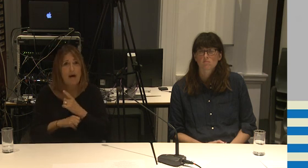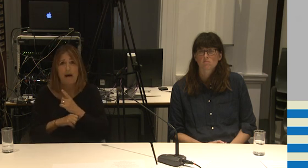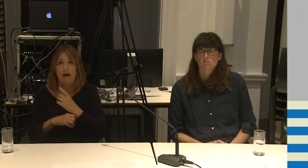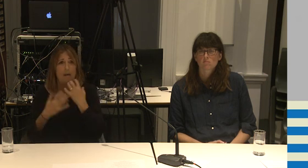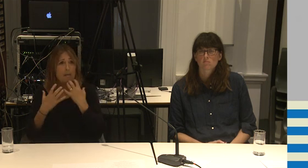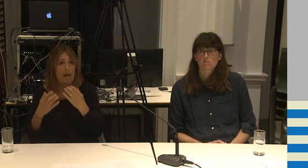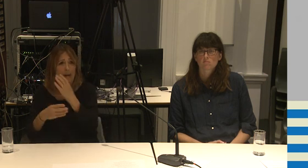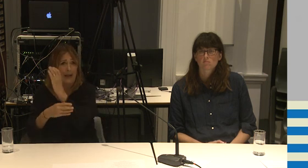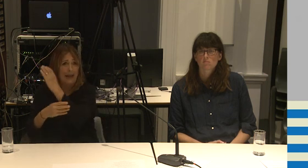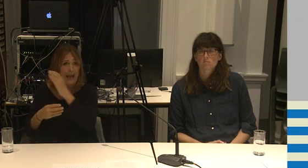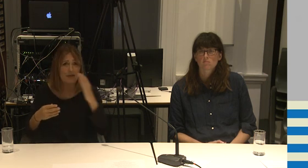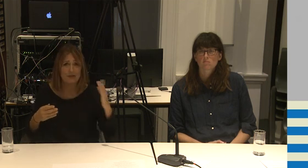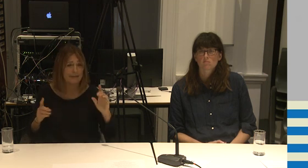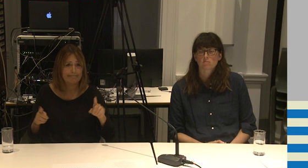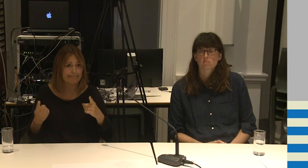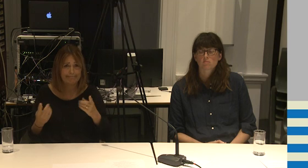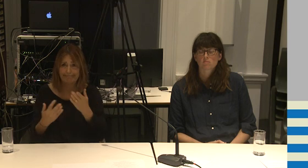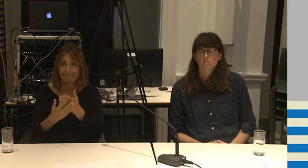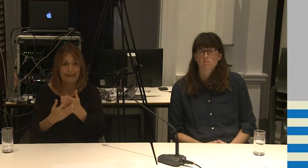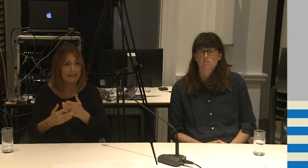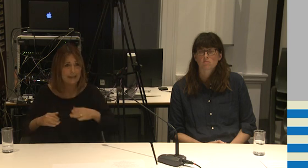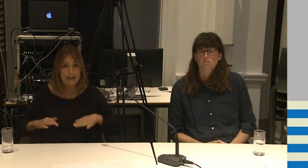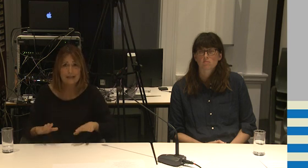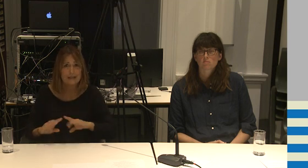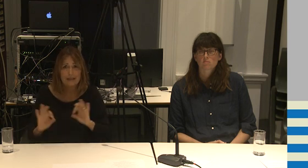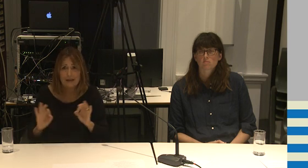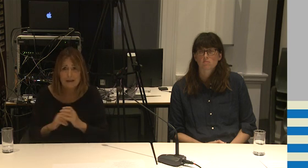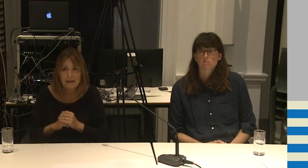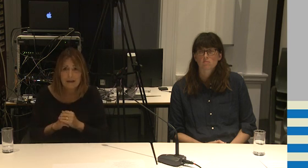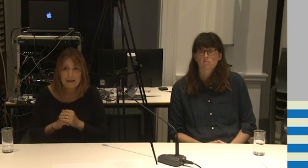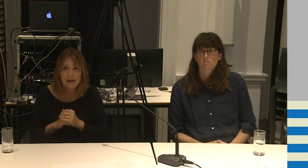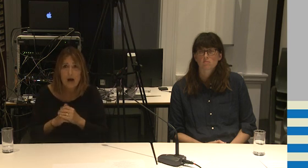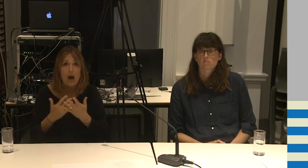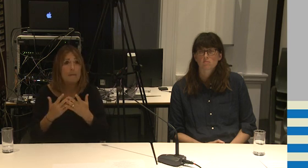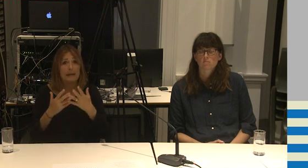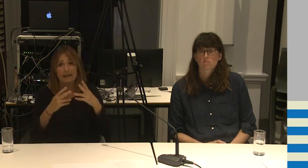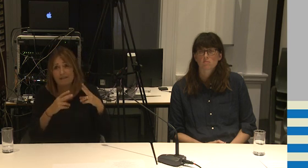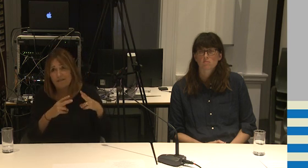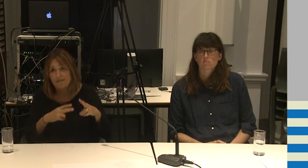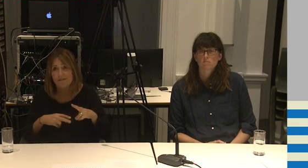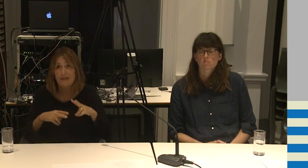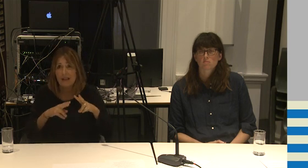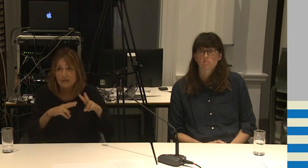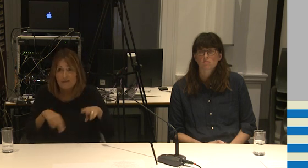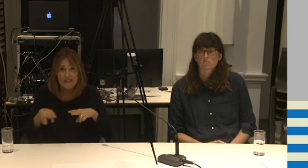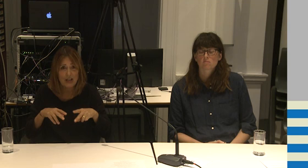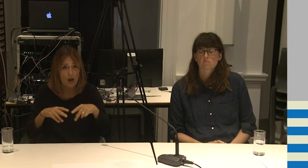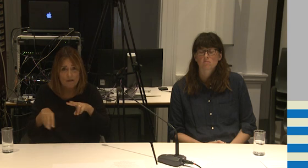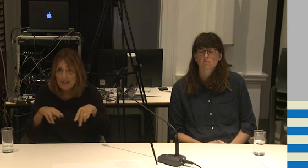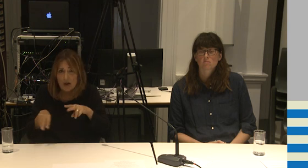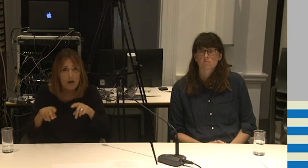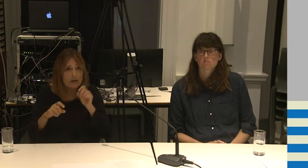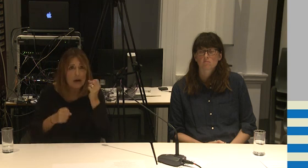galleries that disabled people can't get into. And I mean, I've been to so many video installations where there's no subtitles